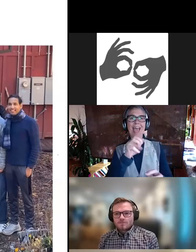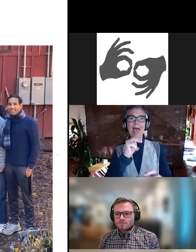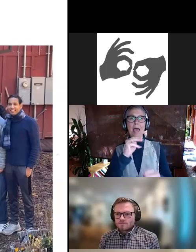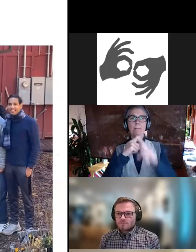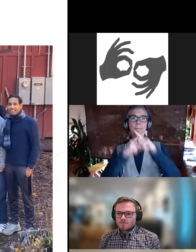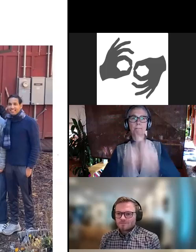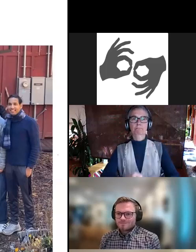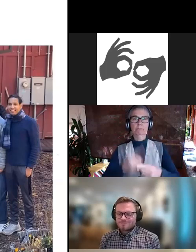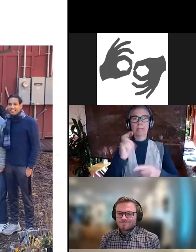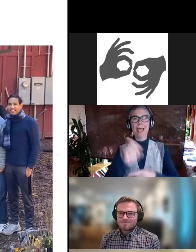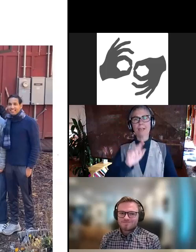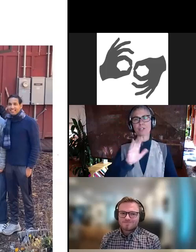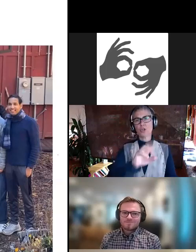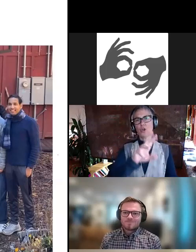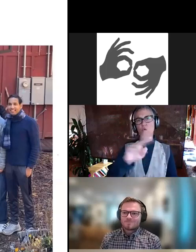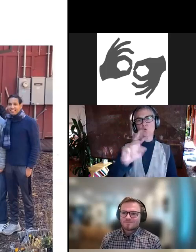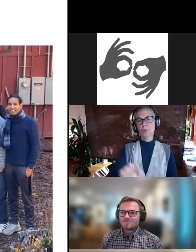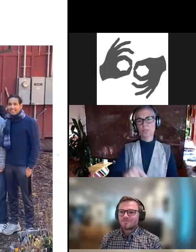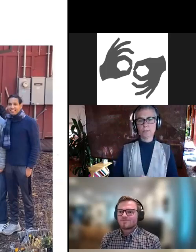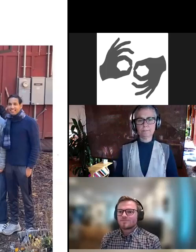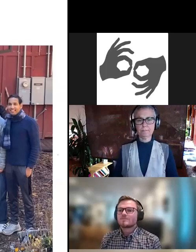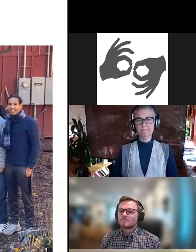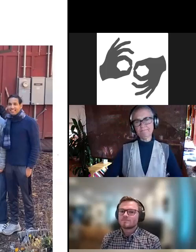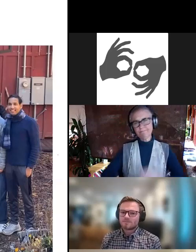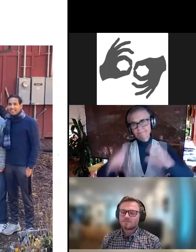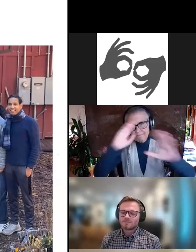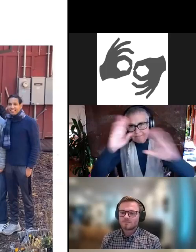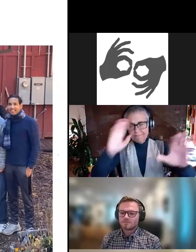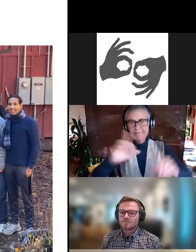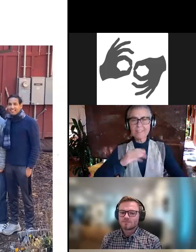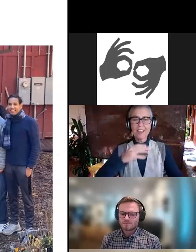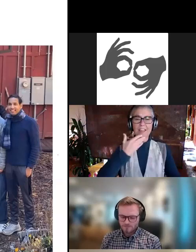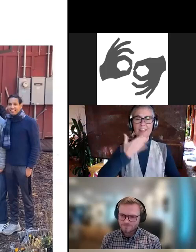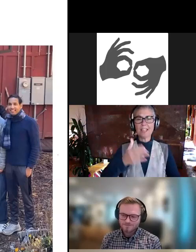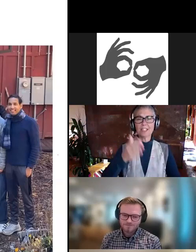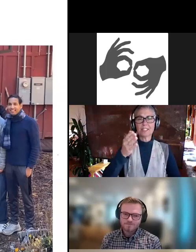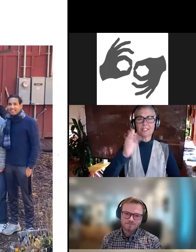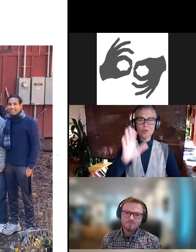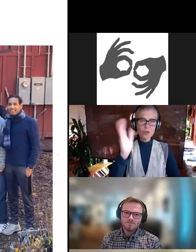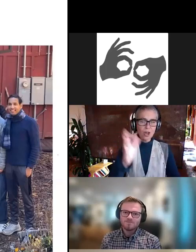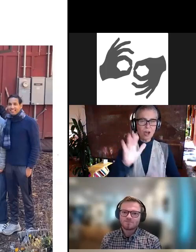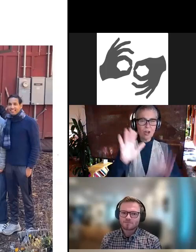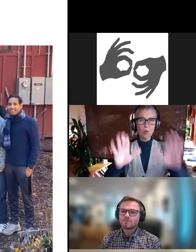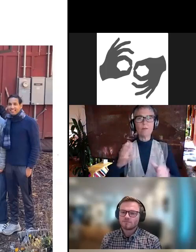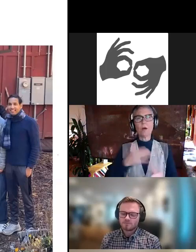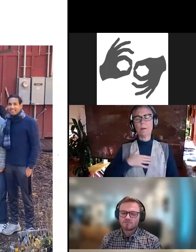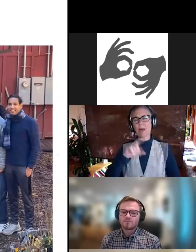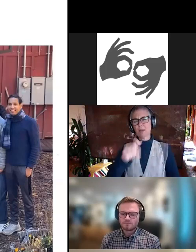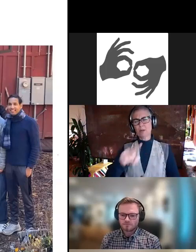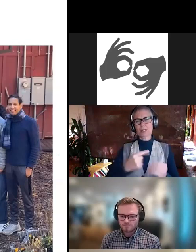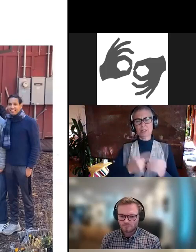for you. Sure. Hi, Bruce. Thanks for the talk. That was wonderful. I just had a question regarding